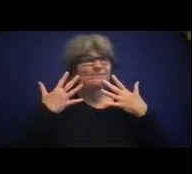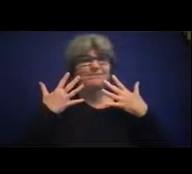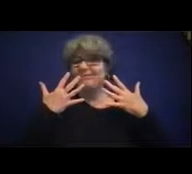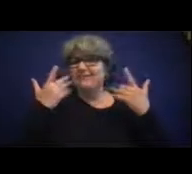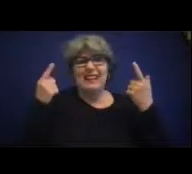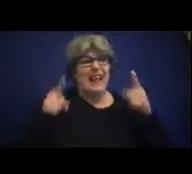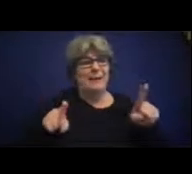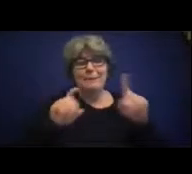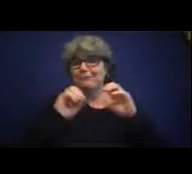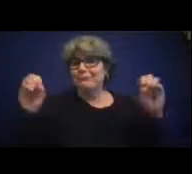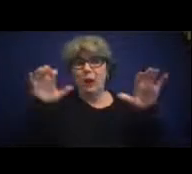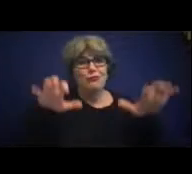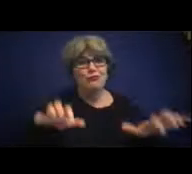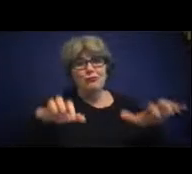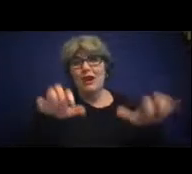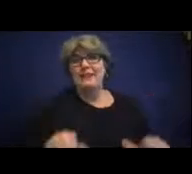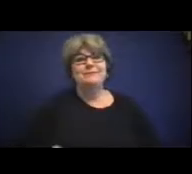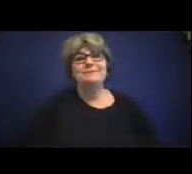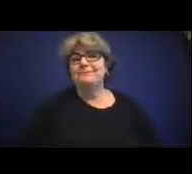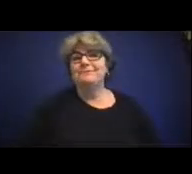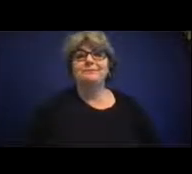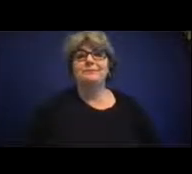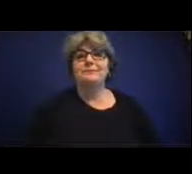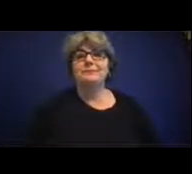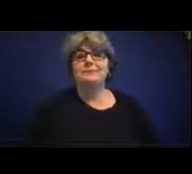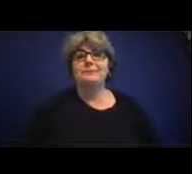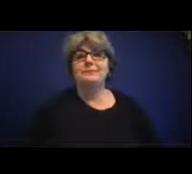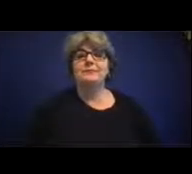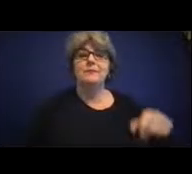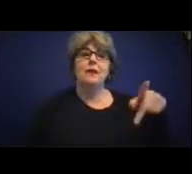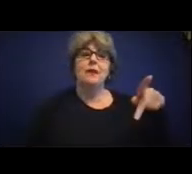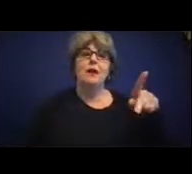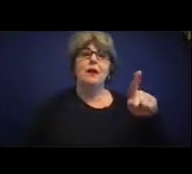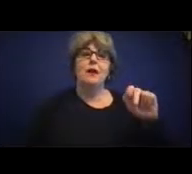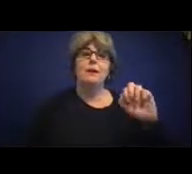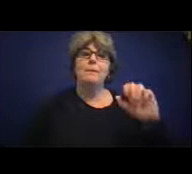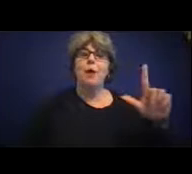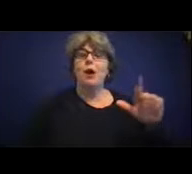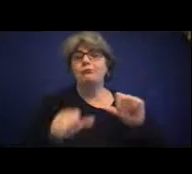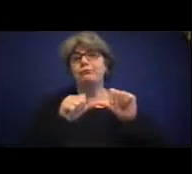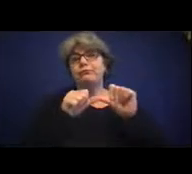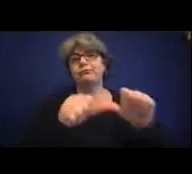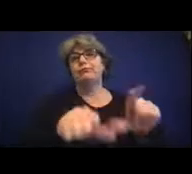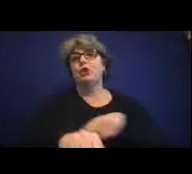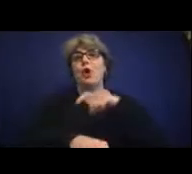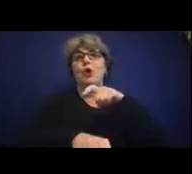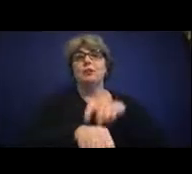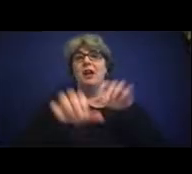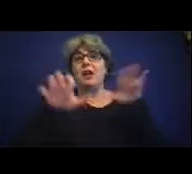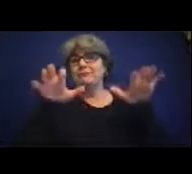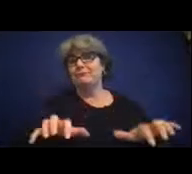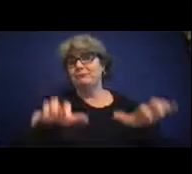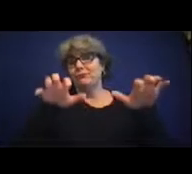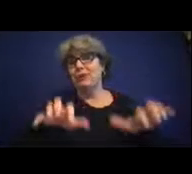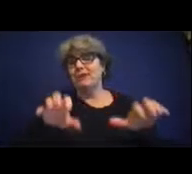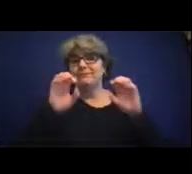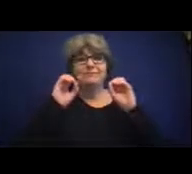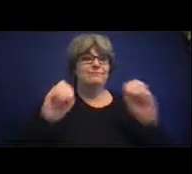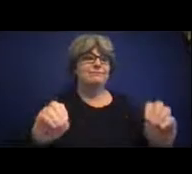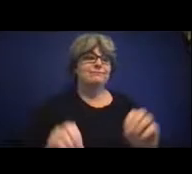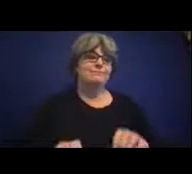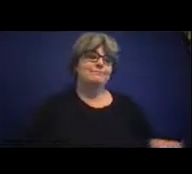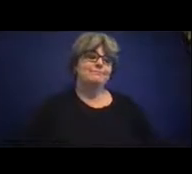case. Yeah, so you mentioned prolonged drought that's happening too. So, you know, prolonged being a very long stretch of time. You